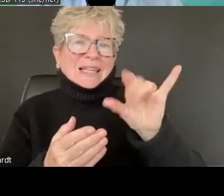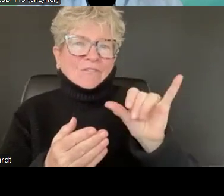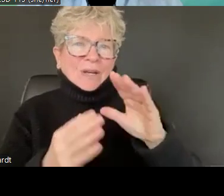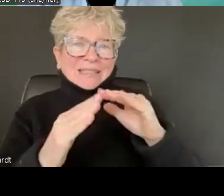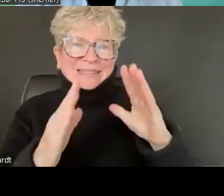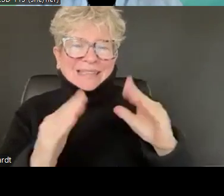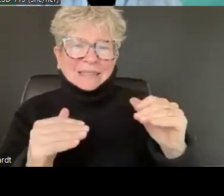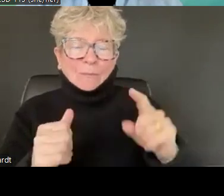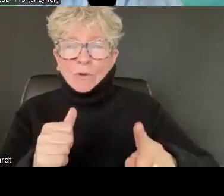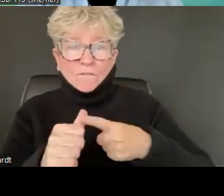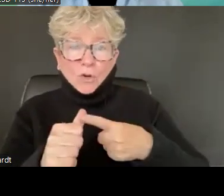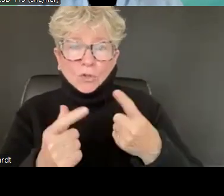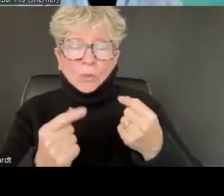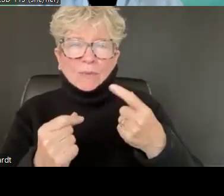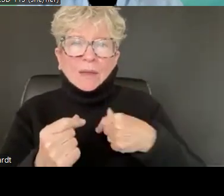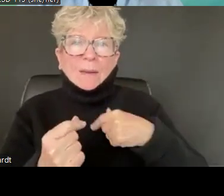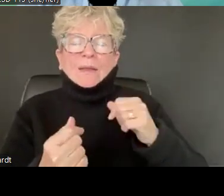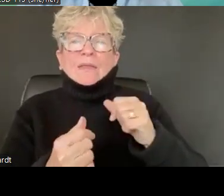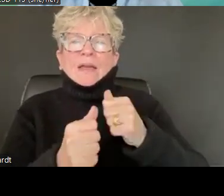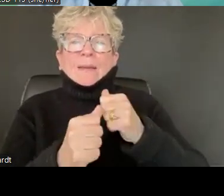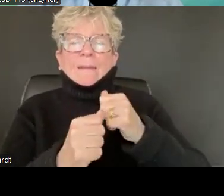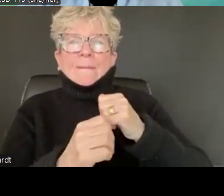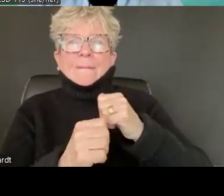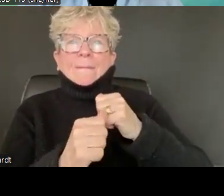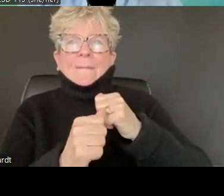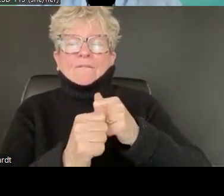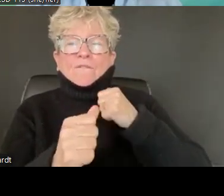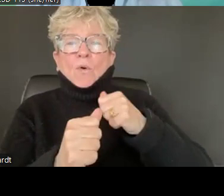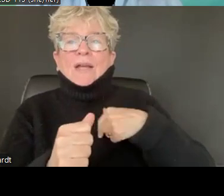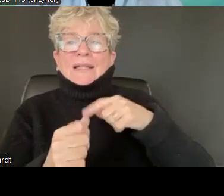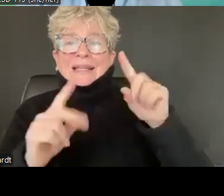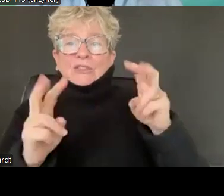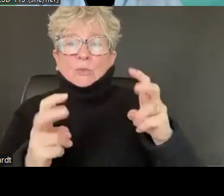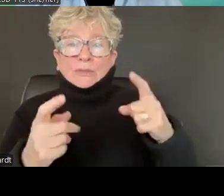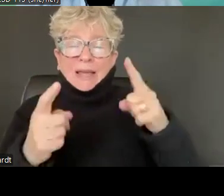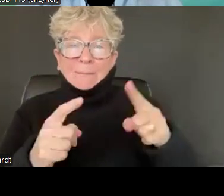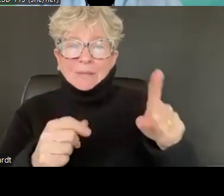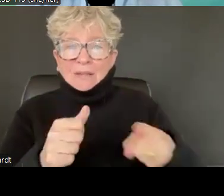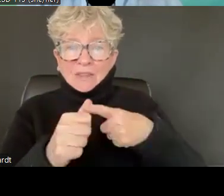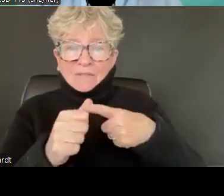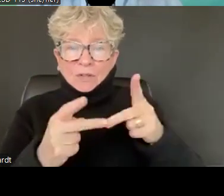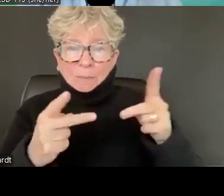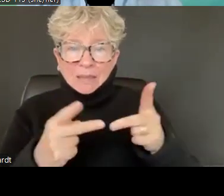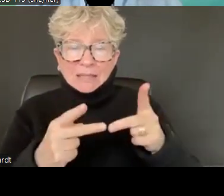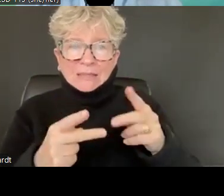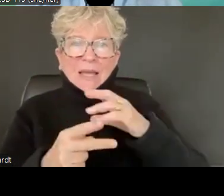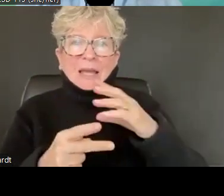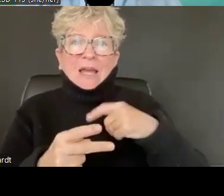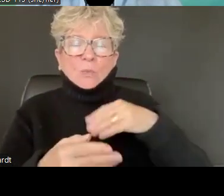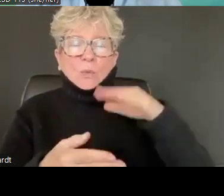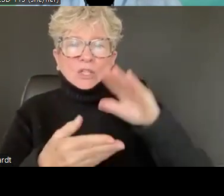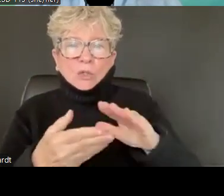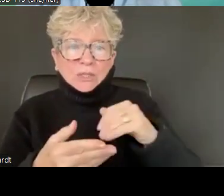First, by helping prevent issues from developing in the first place, potentially reducing the drain on